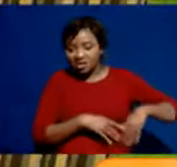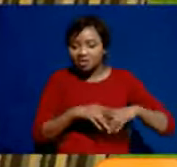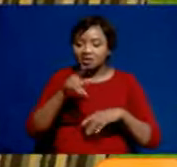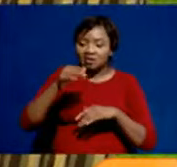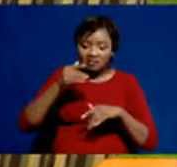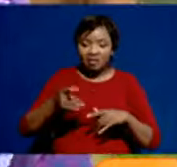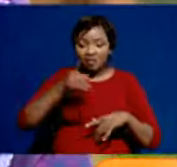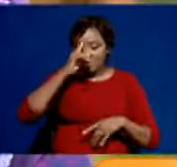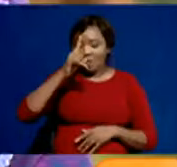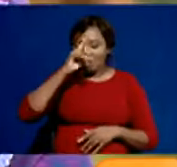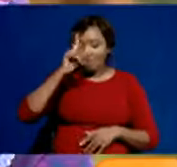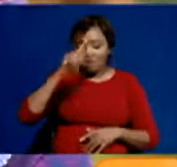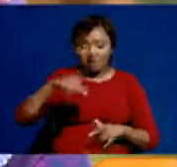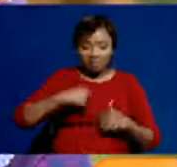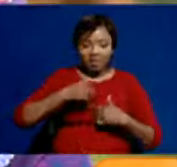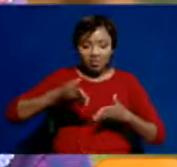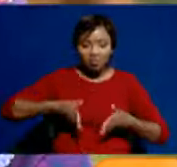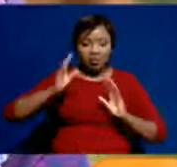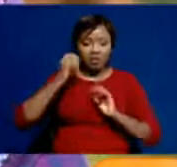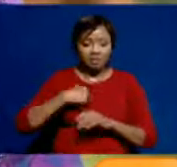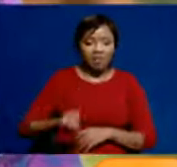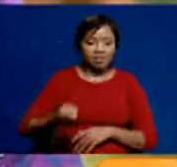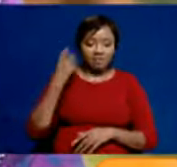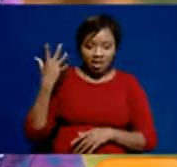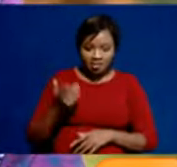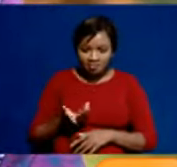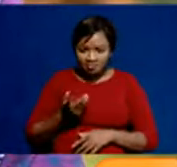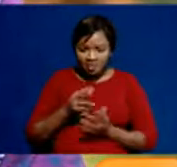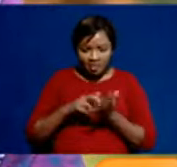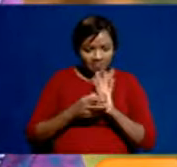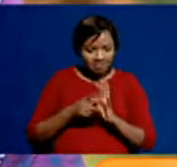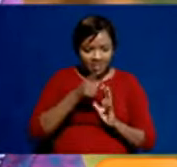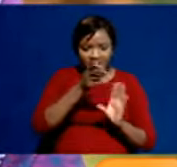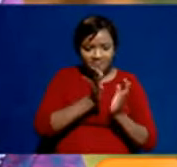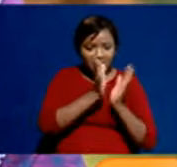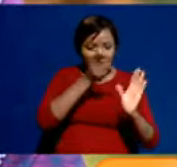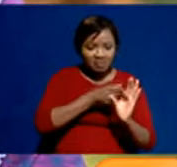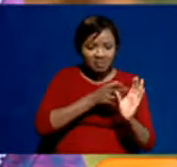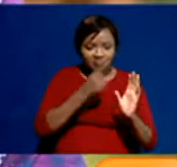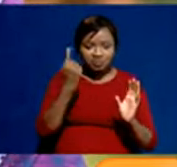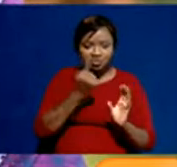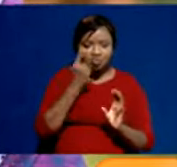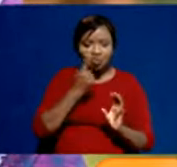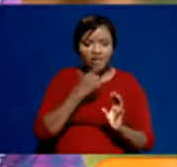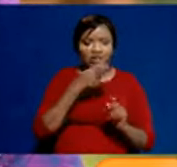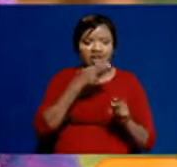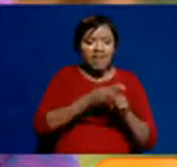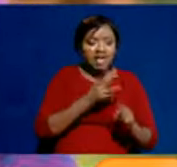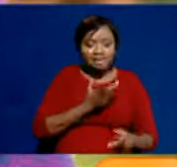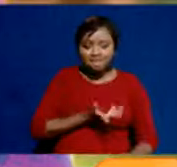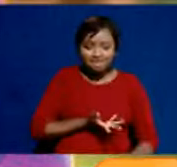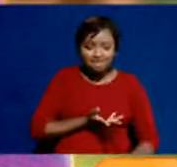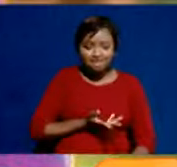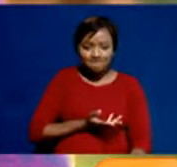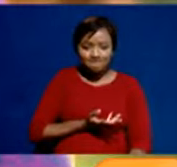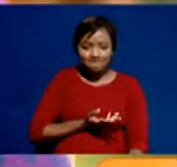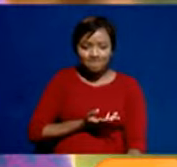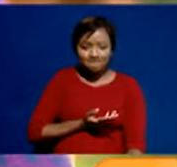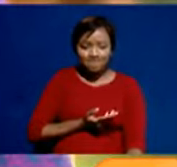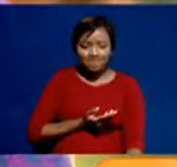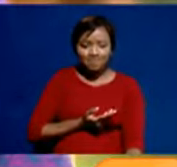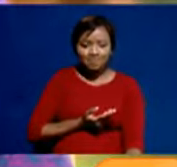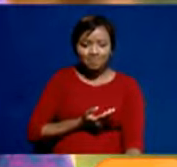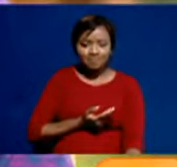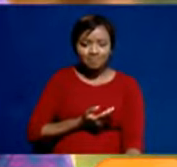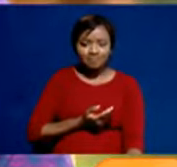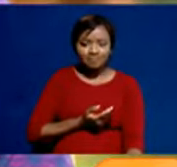going to take into account anything said, is it meant to be cosmetic? When we talk of the letter and the spirit of